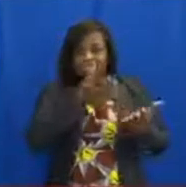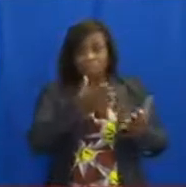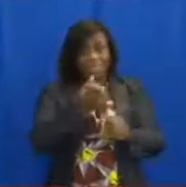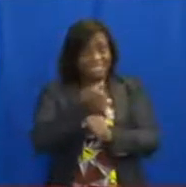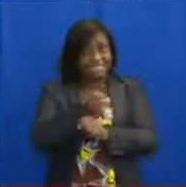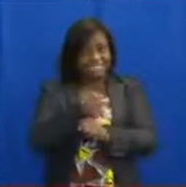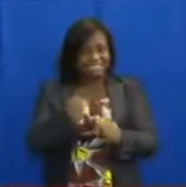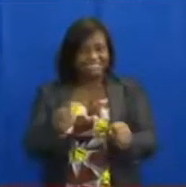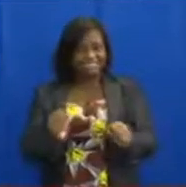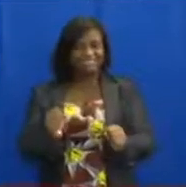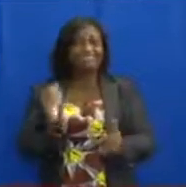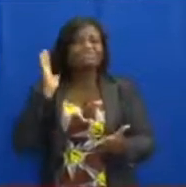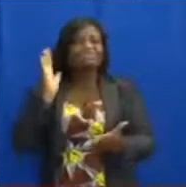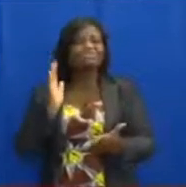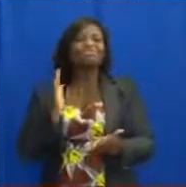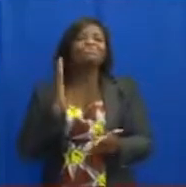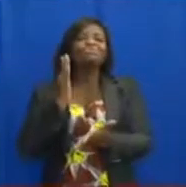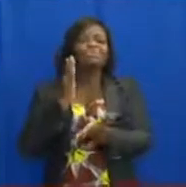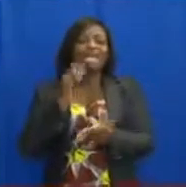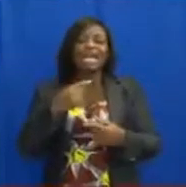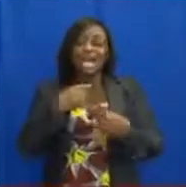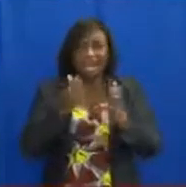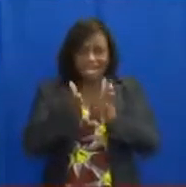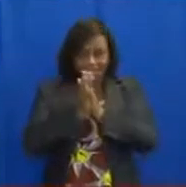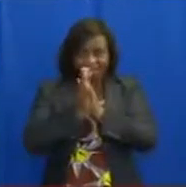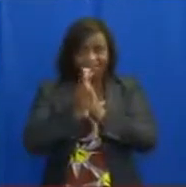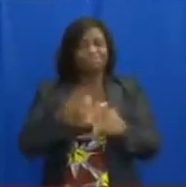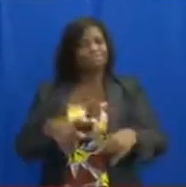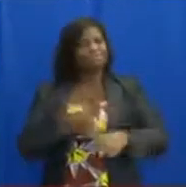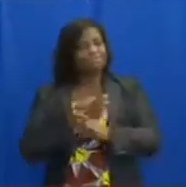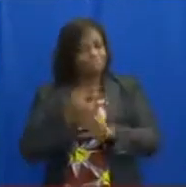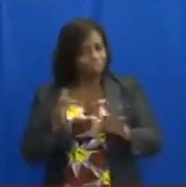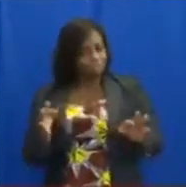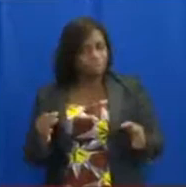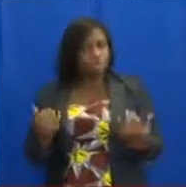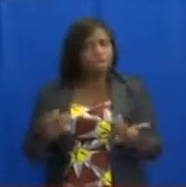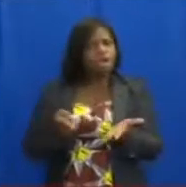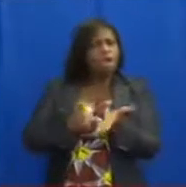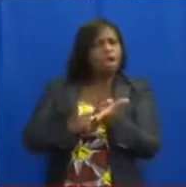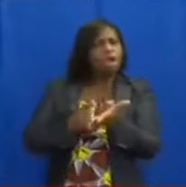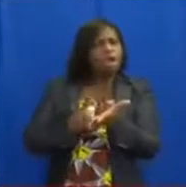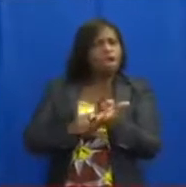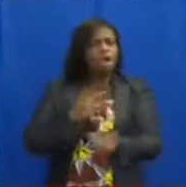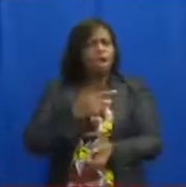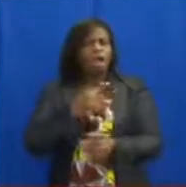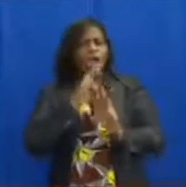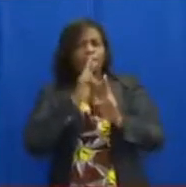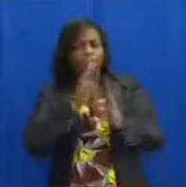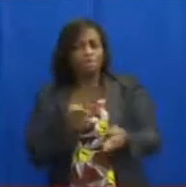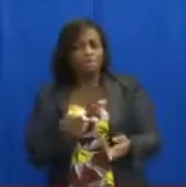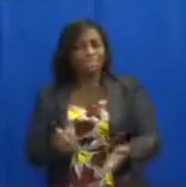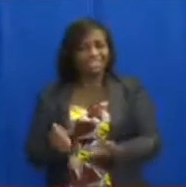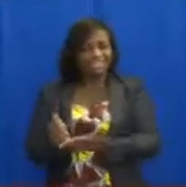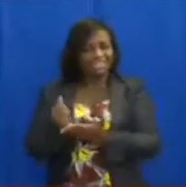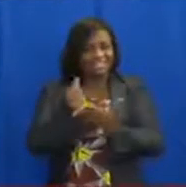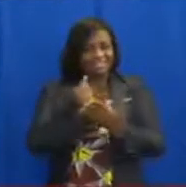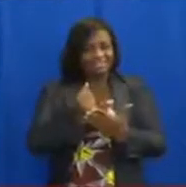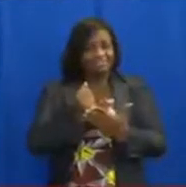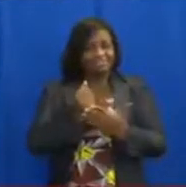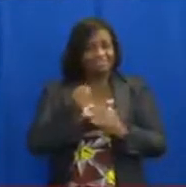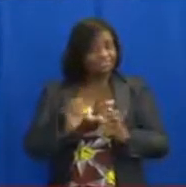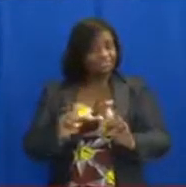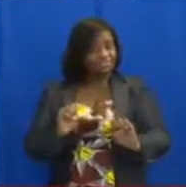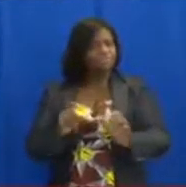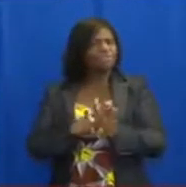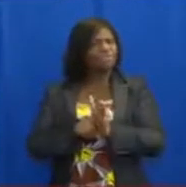when it is safe to lift the restriction. You will recall that in our quest to help shield you from